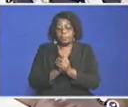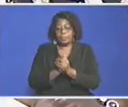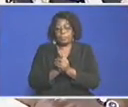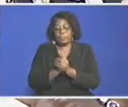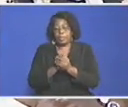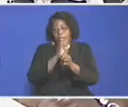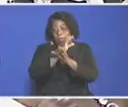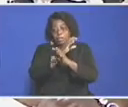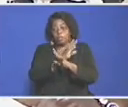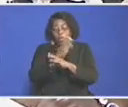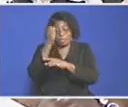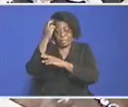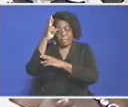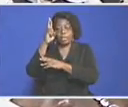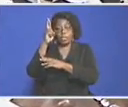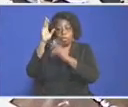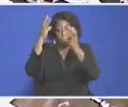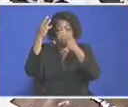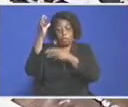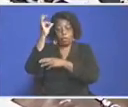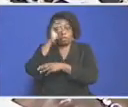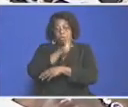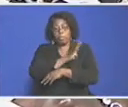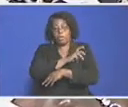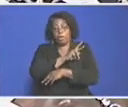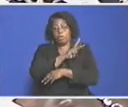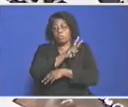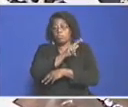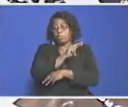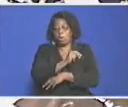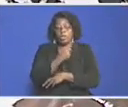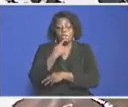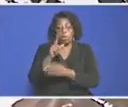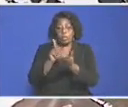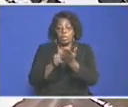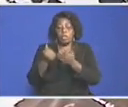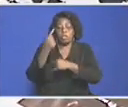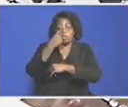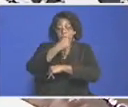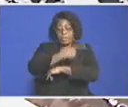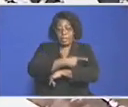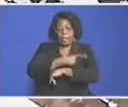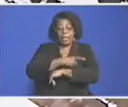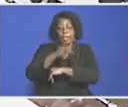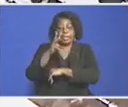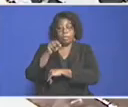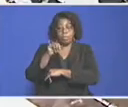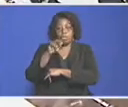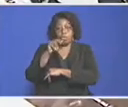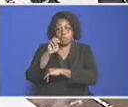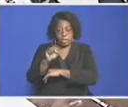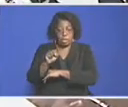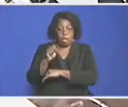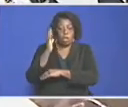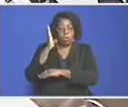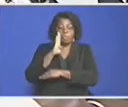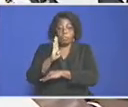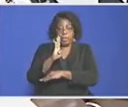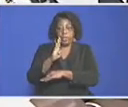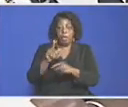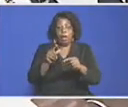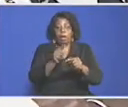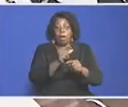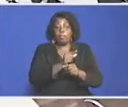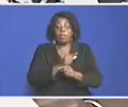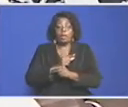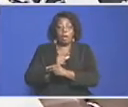Bahamas Defense Force Senior Commander Frederick Brown told the media today that Marines and officers will also be guarding government